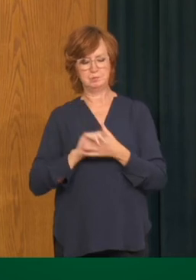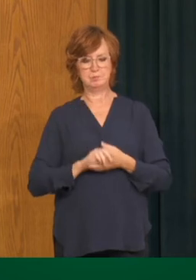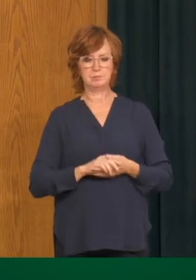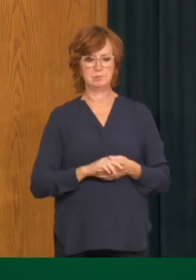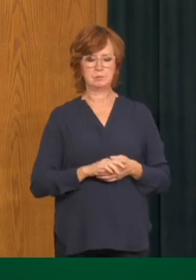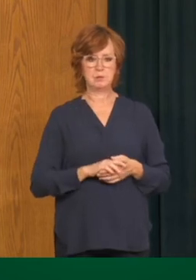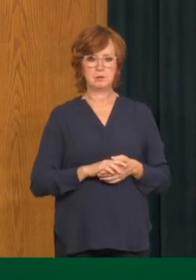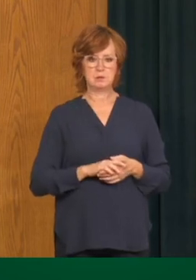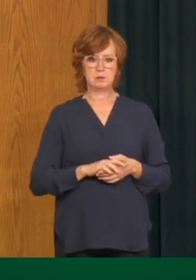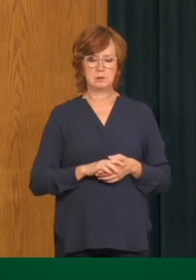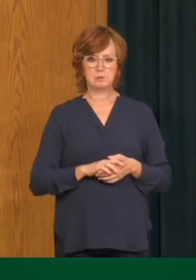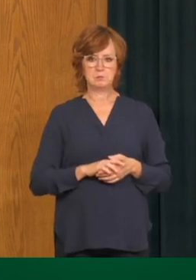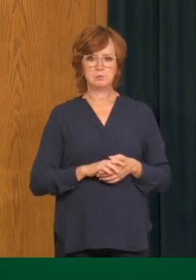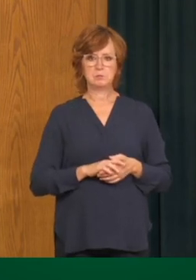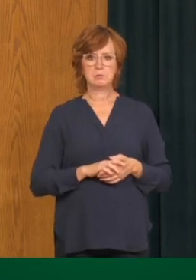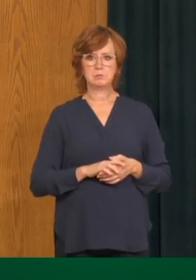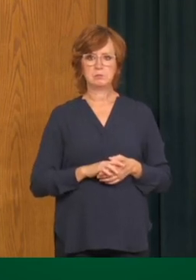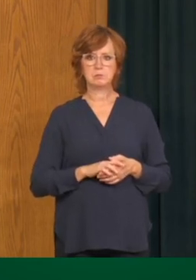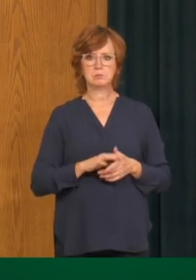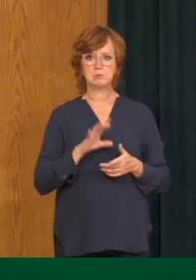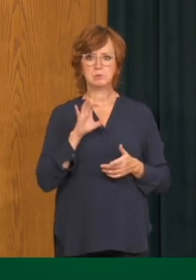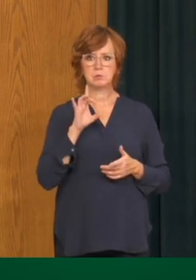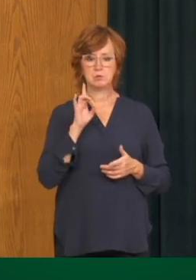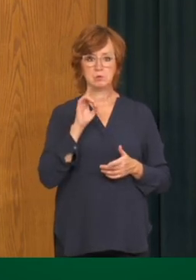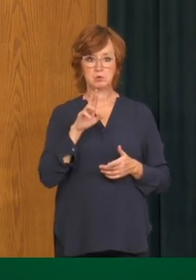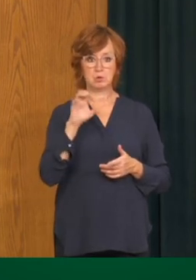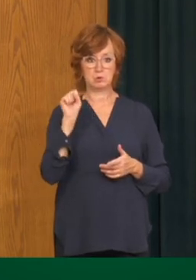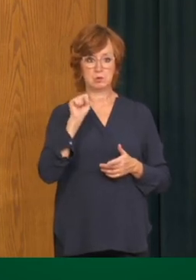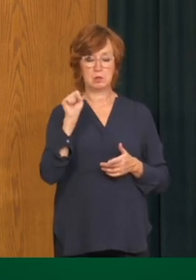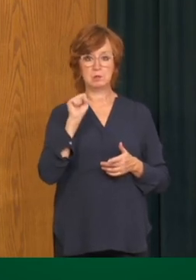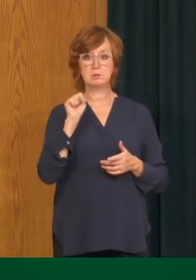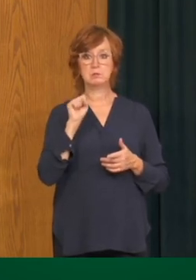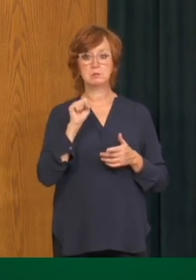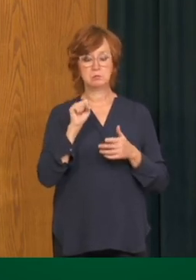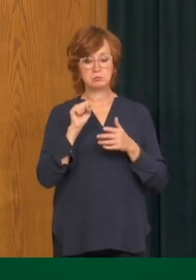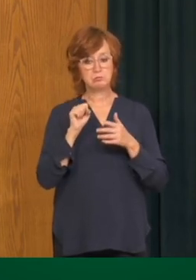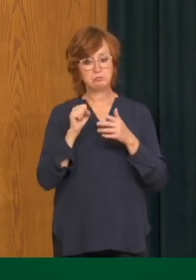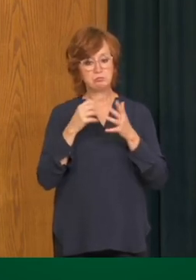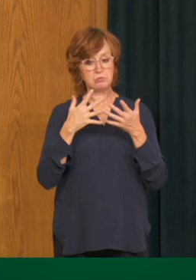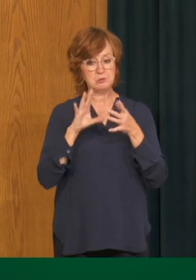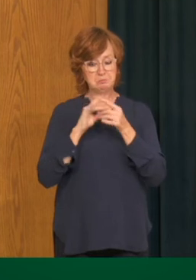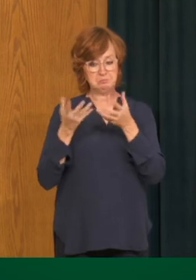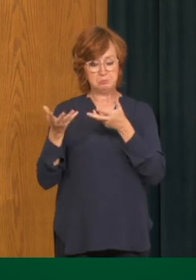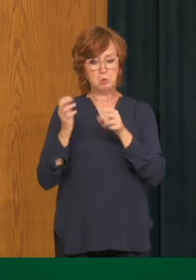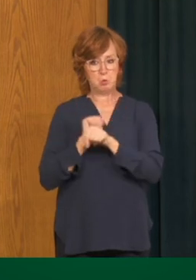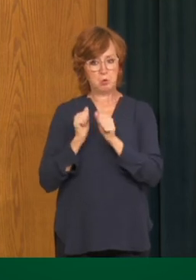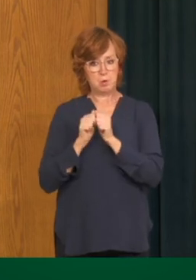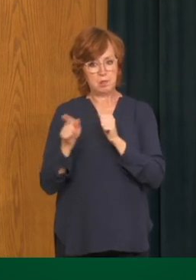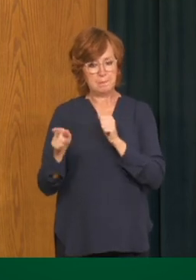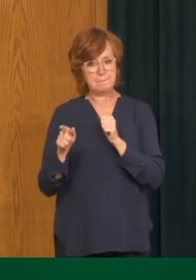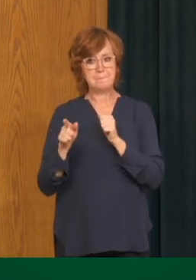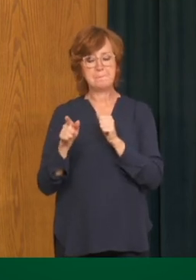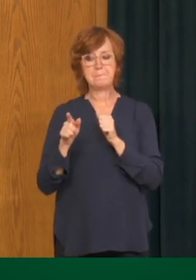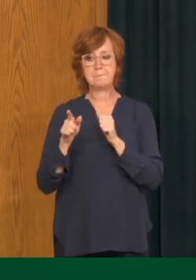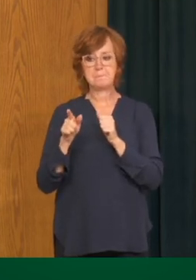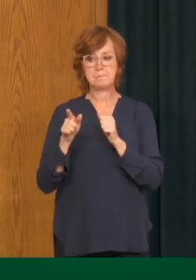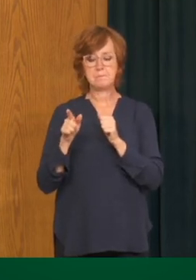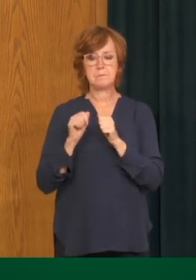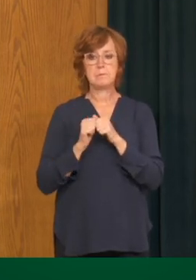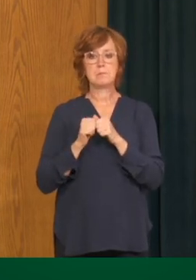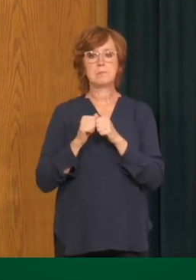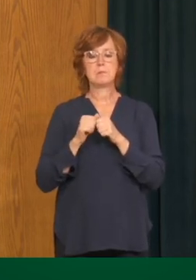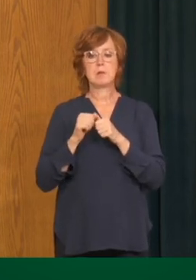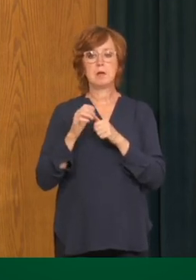where those risks may be higher, and population density is one of those risks, but there are other risks involved as well. And then it is the